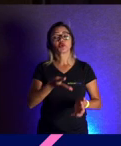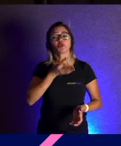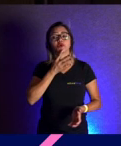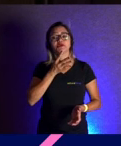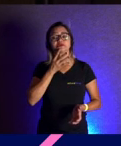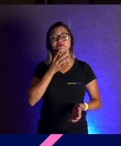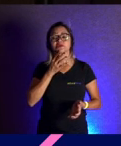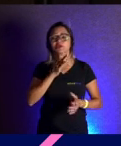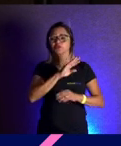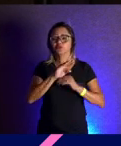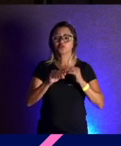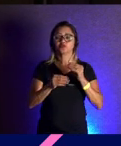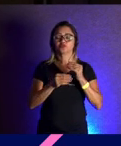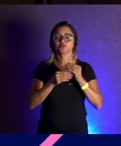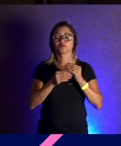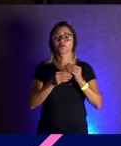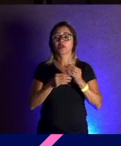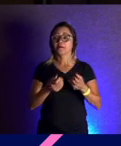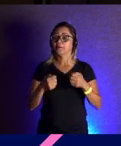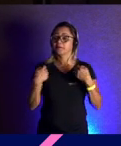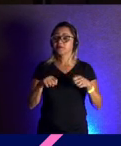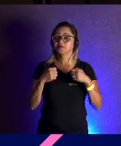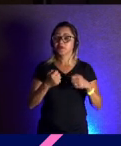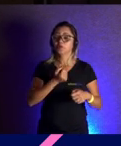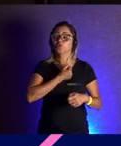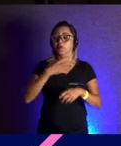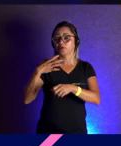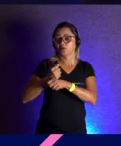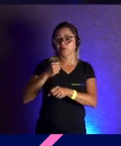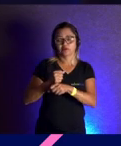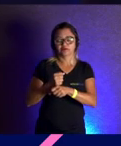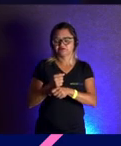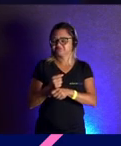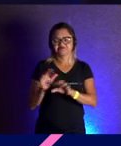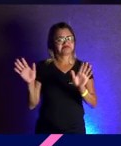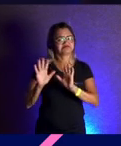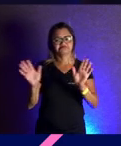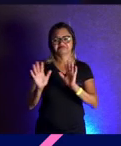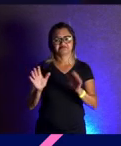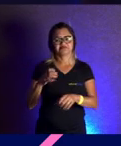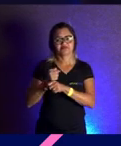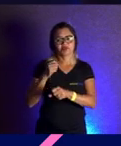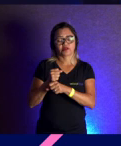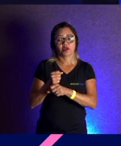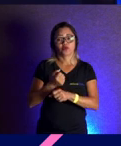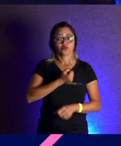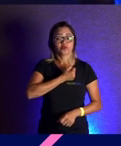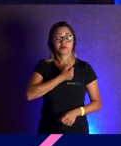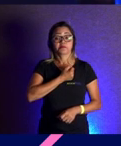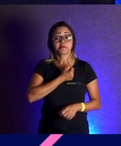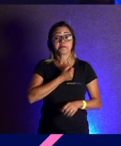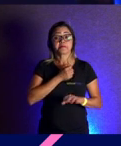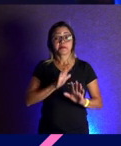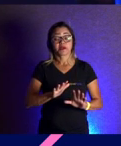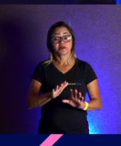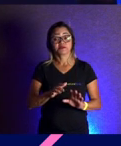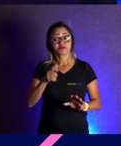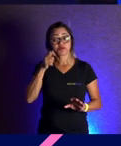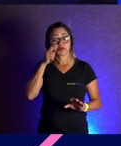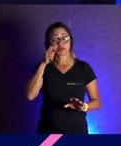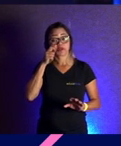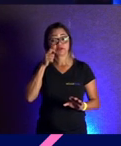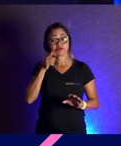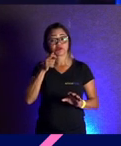because we need to know the coding number. I'm not very interested in the coding number. But I'm very interested in the comparison